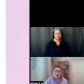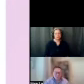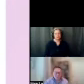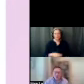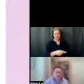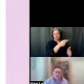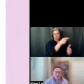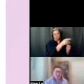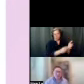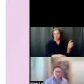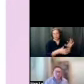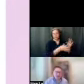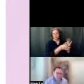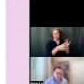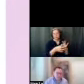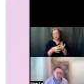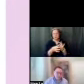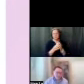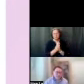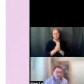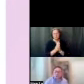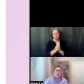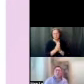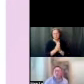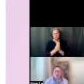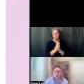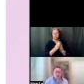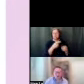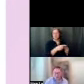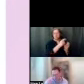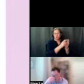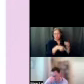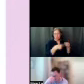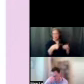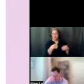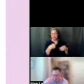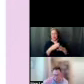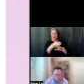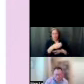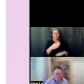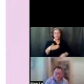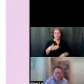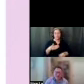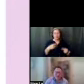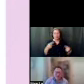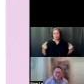article that they happened to write about me when I came back. Let's start the story again, right? Let's pick up the story